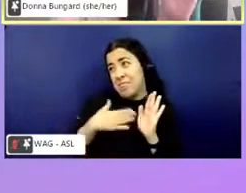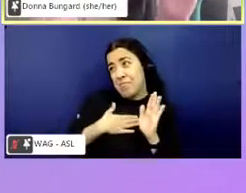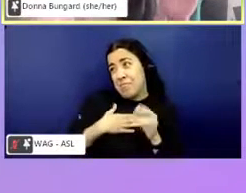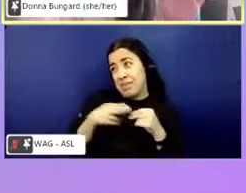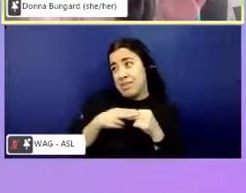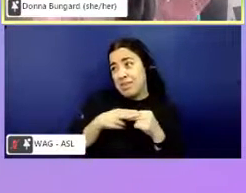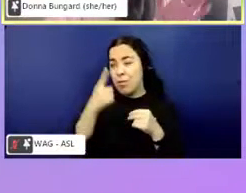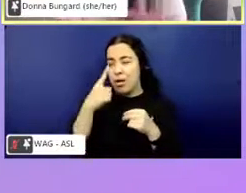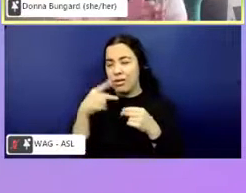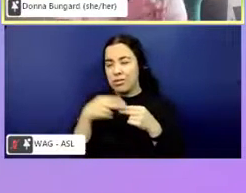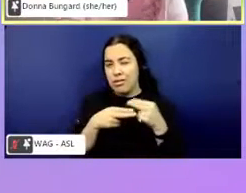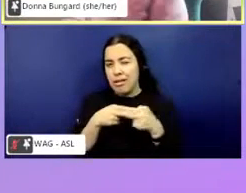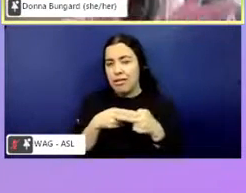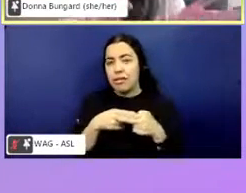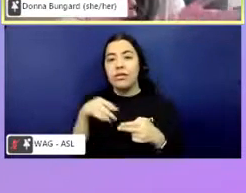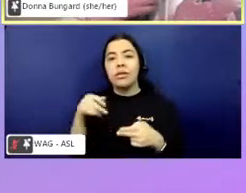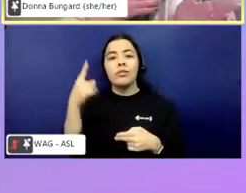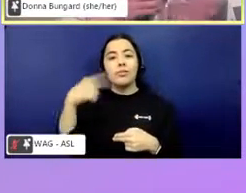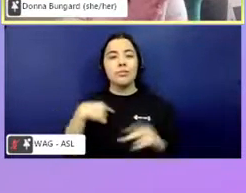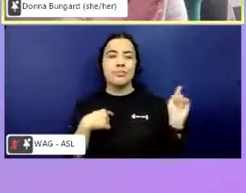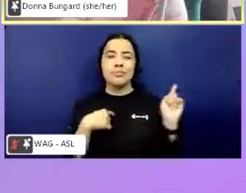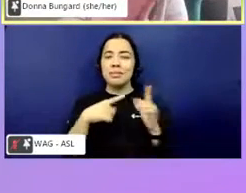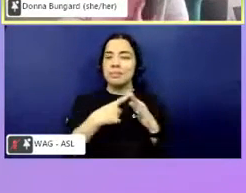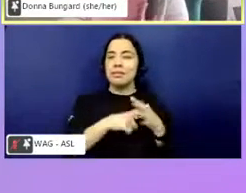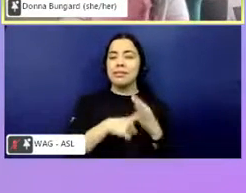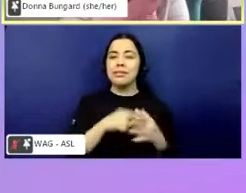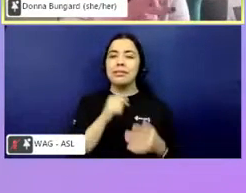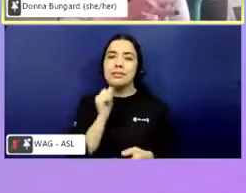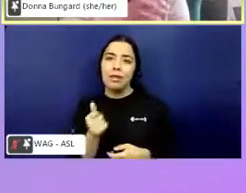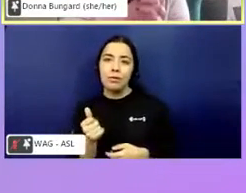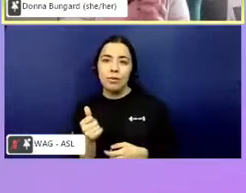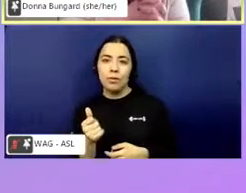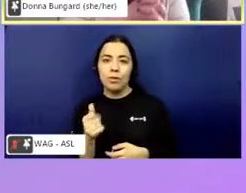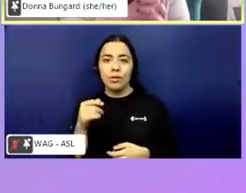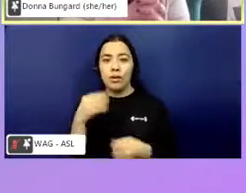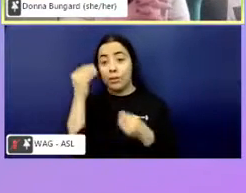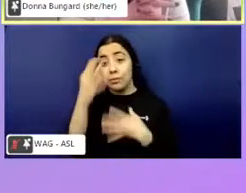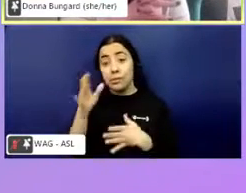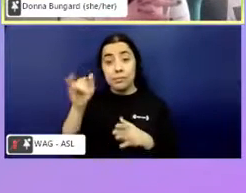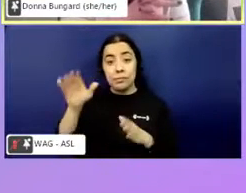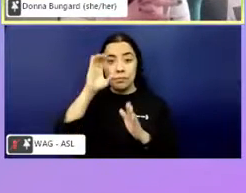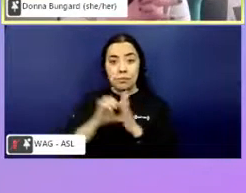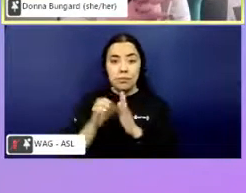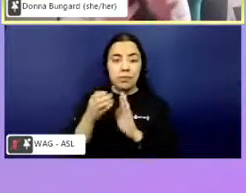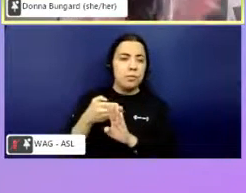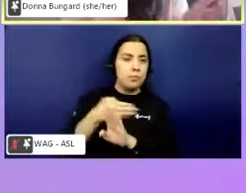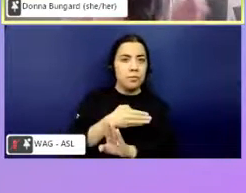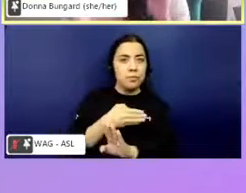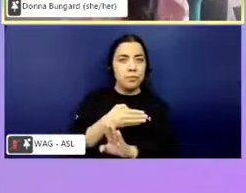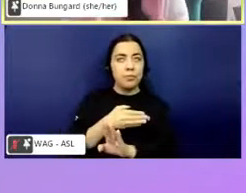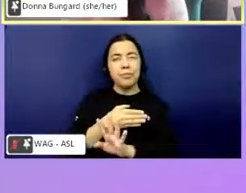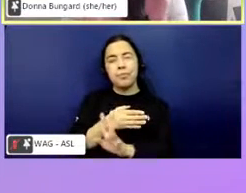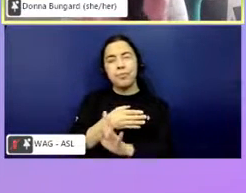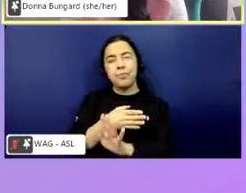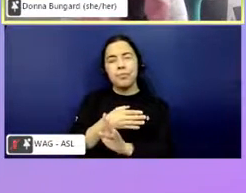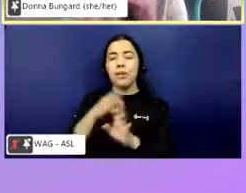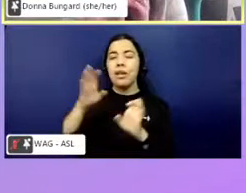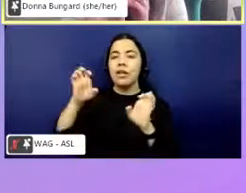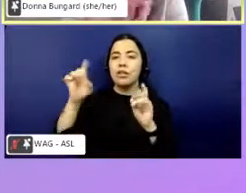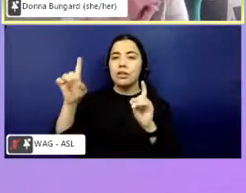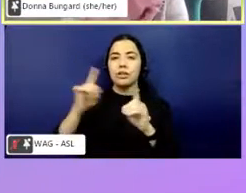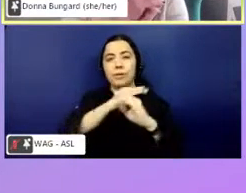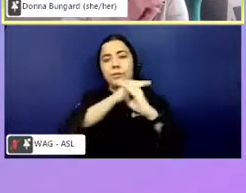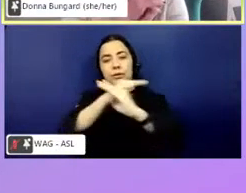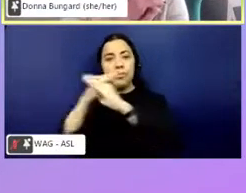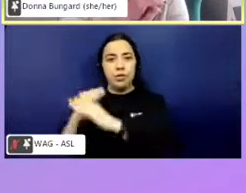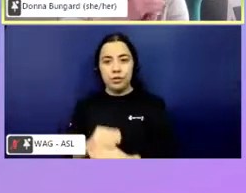It was the one of me, 10-year-old me at the beginning, where I said this picture was taken before the educational